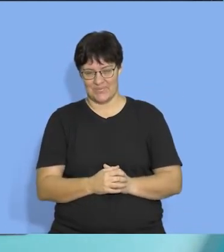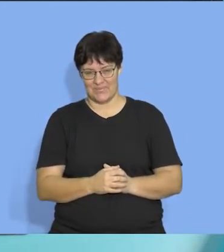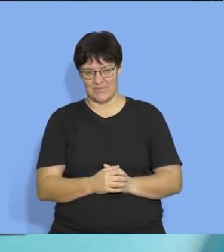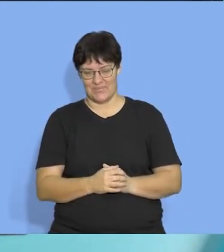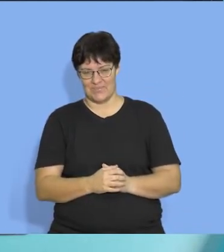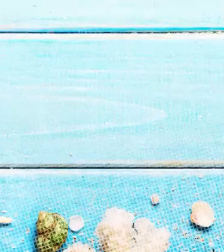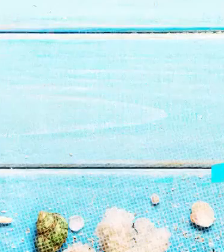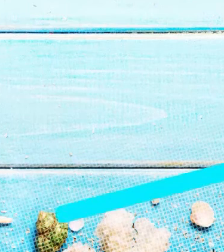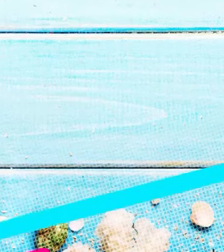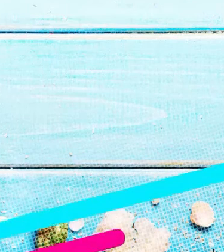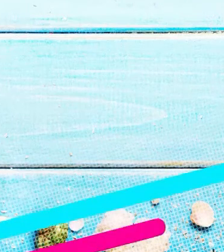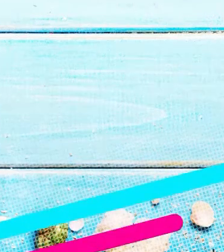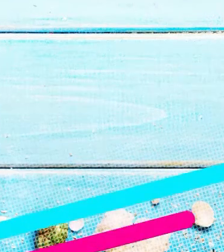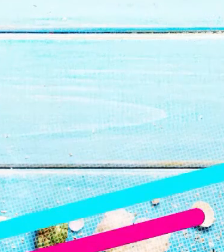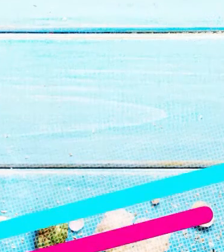minutes.